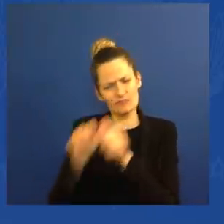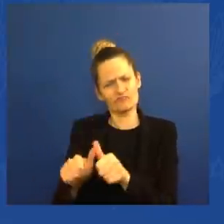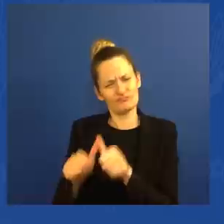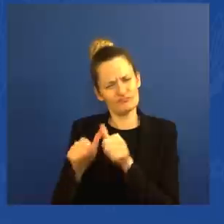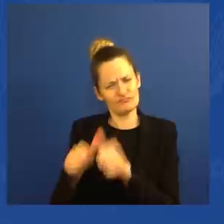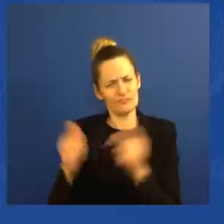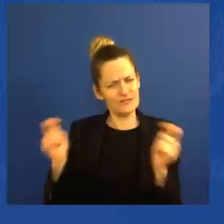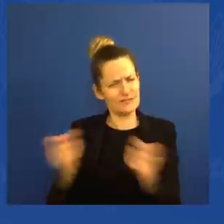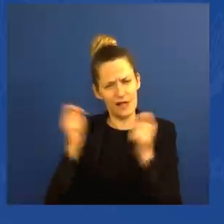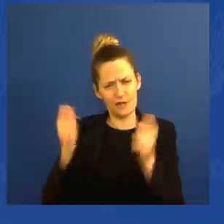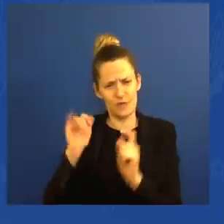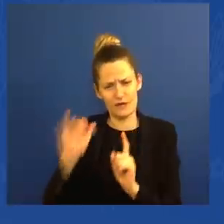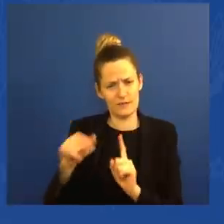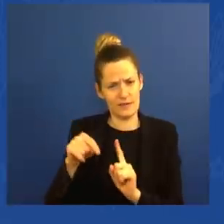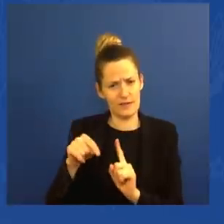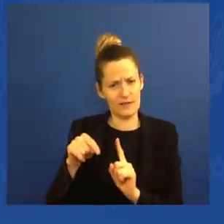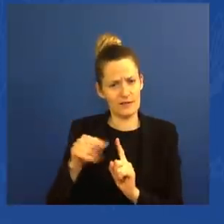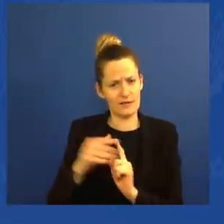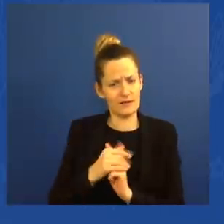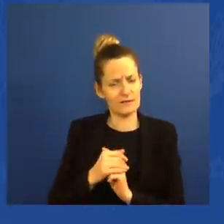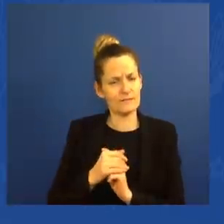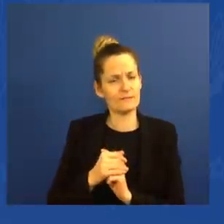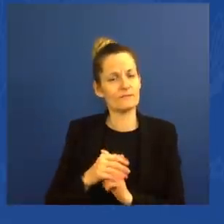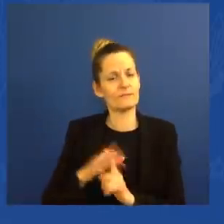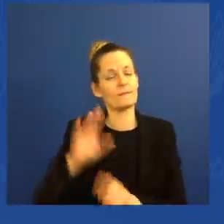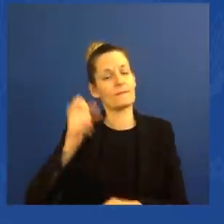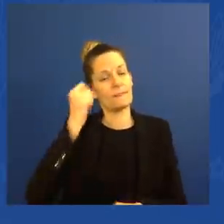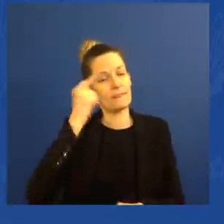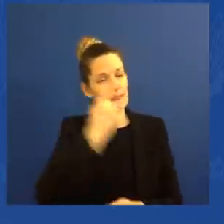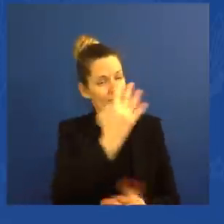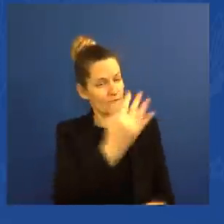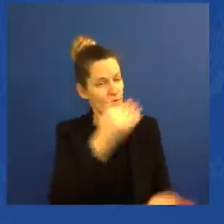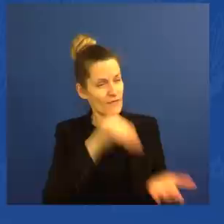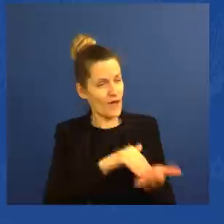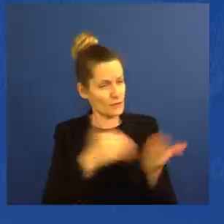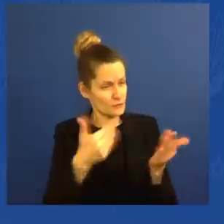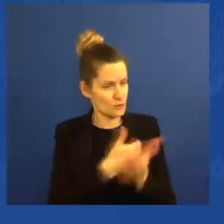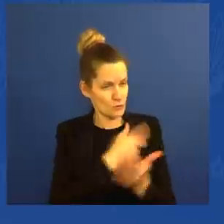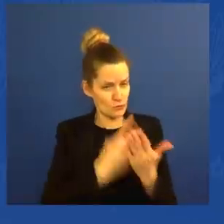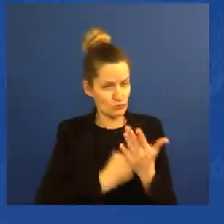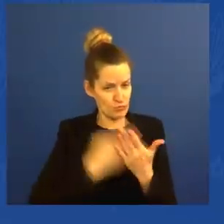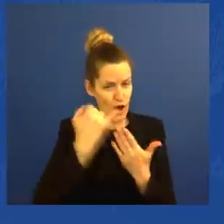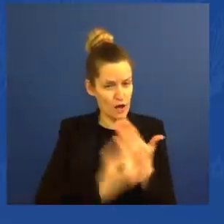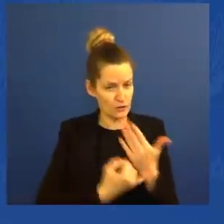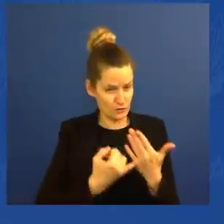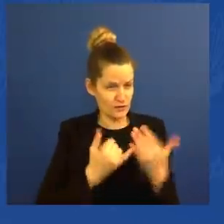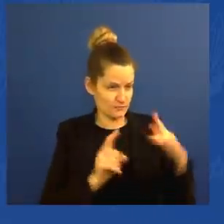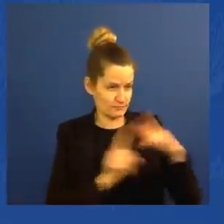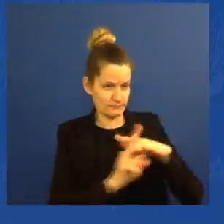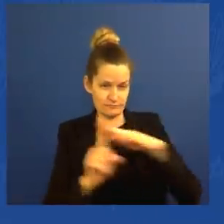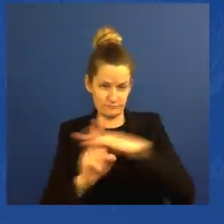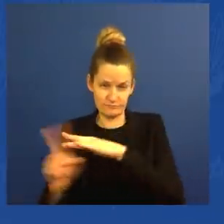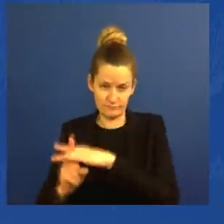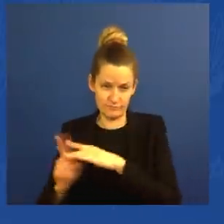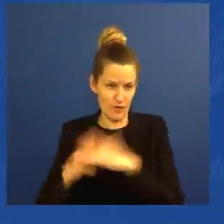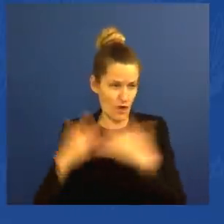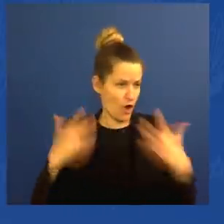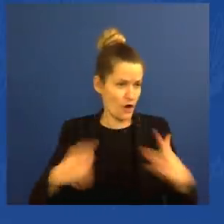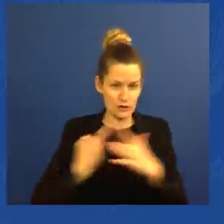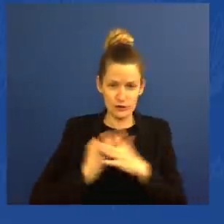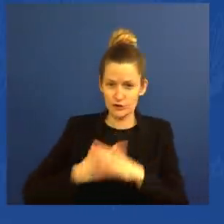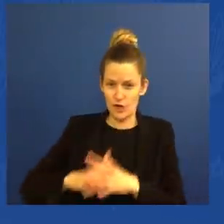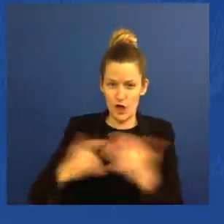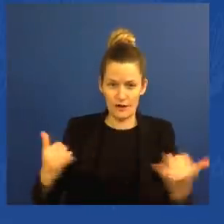the country, including 1,500 bridges in disrepair, and they're starting this year, not later, this year.